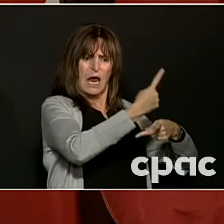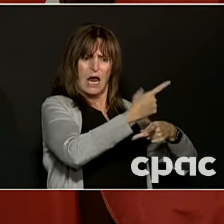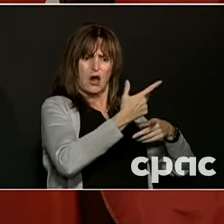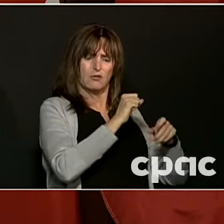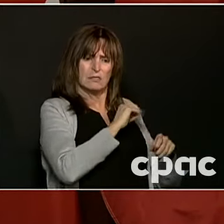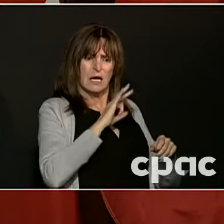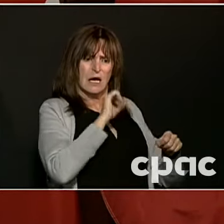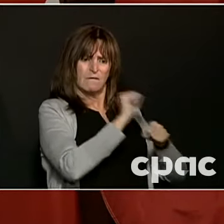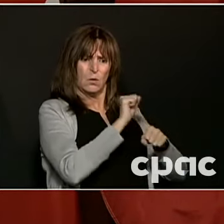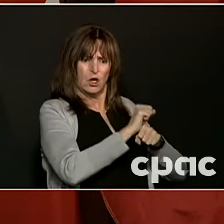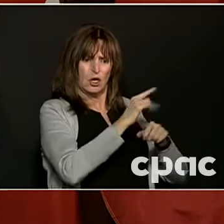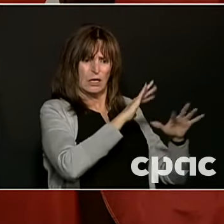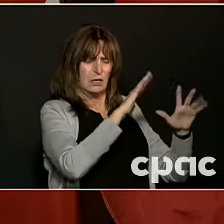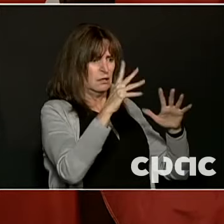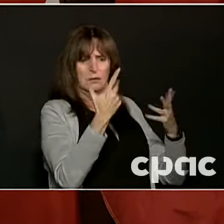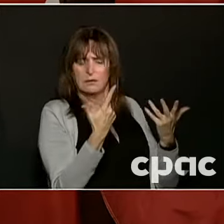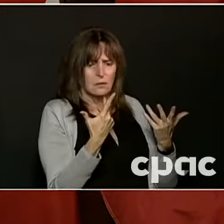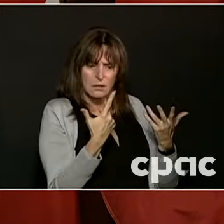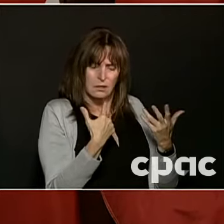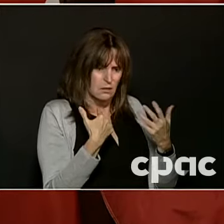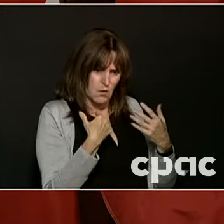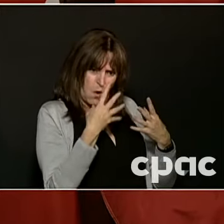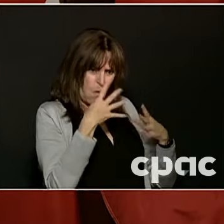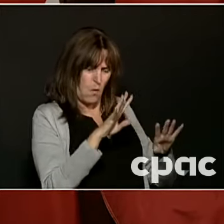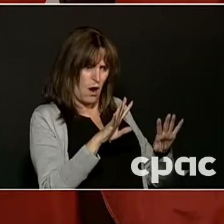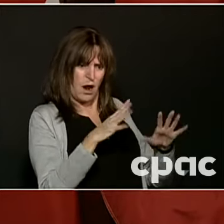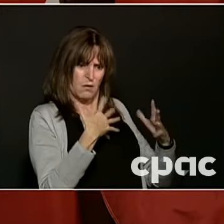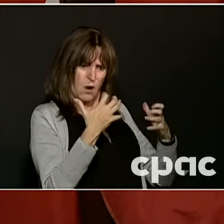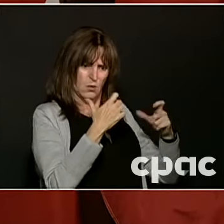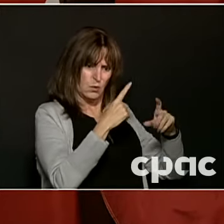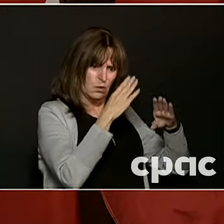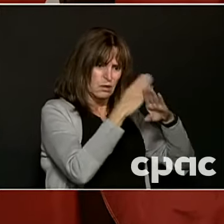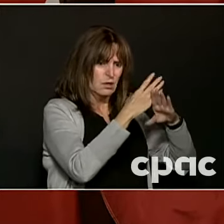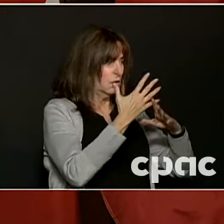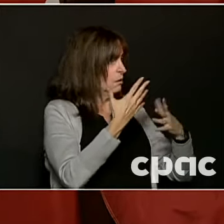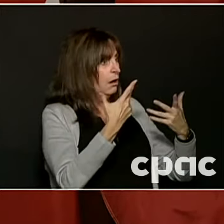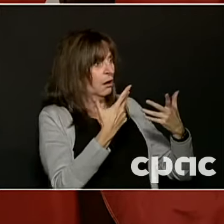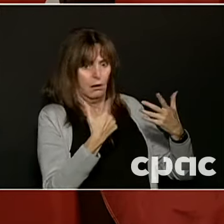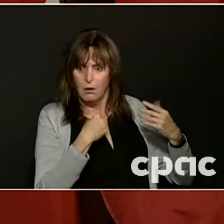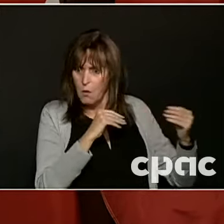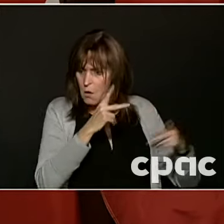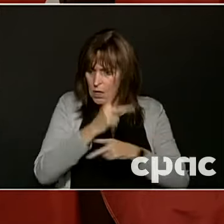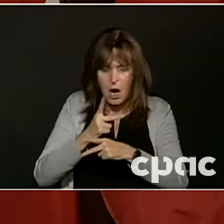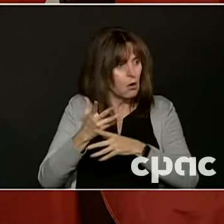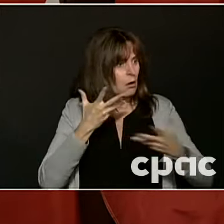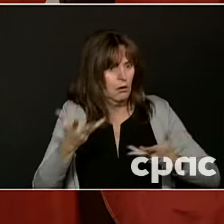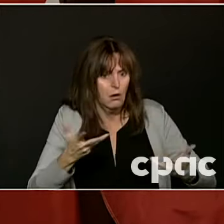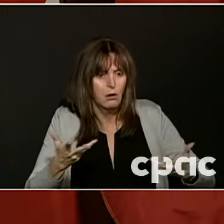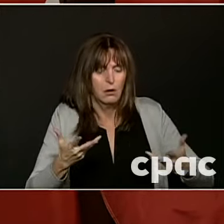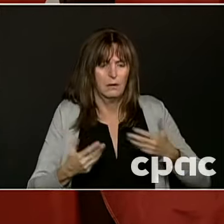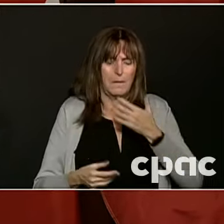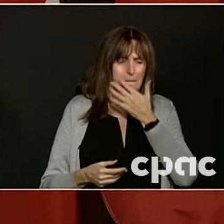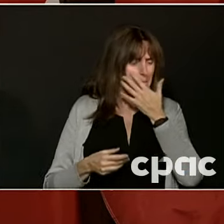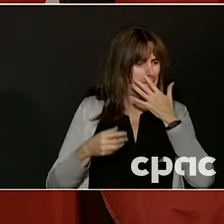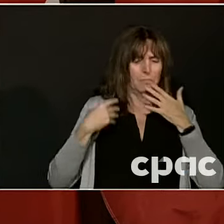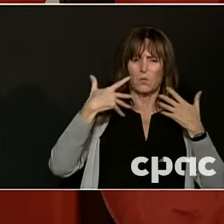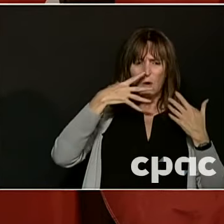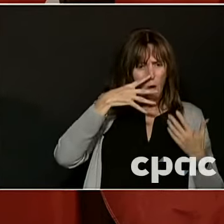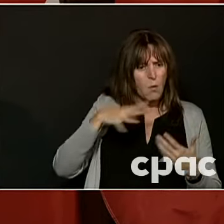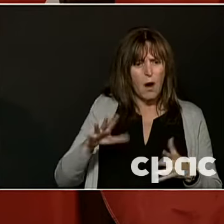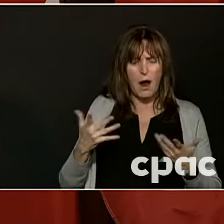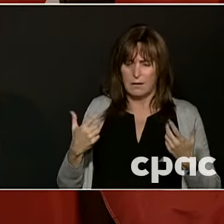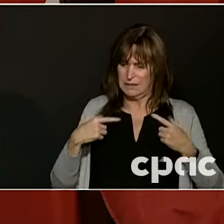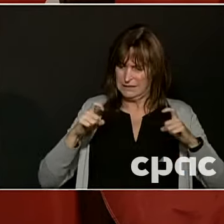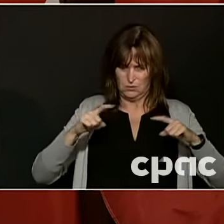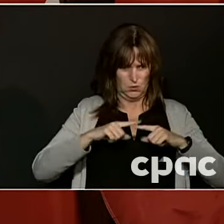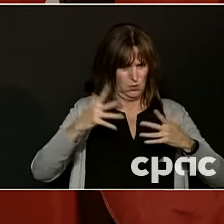do these things, there are consequences on the other side, whether it's mental health and that. So these are other ones that you have to weigh out, economic issues, and